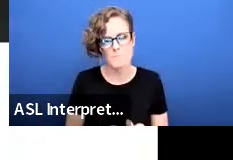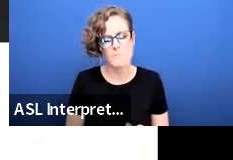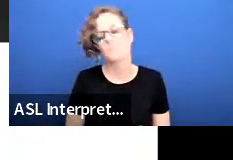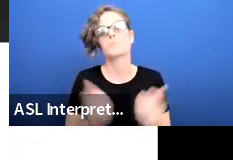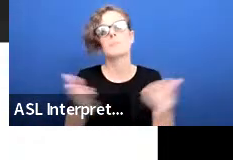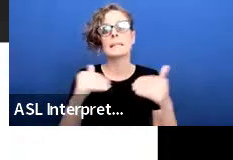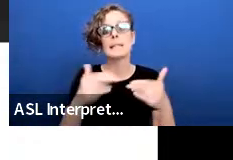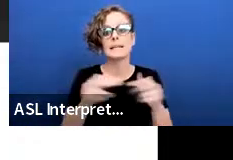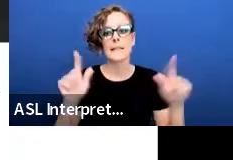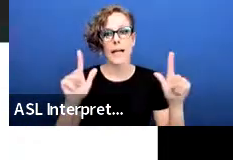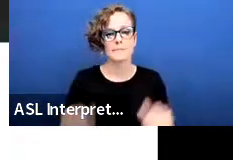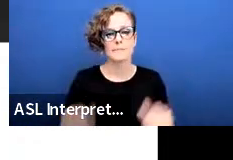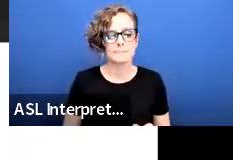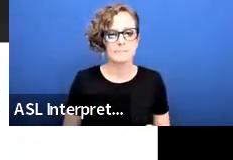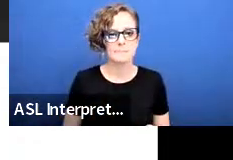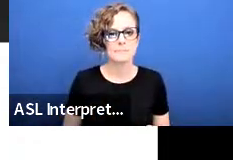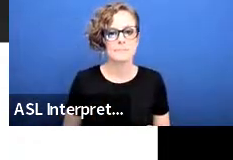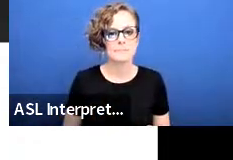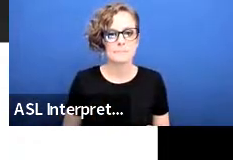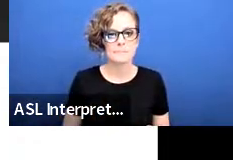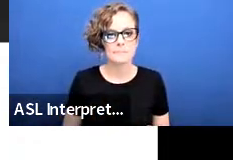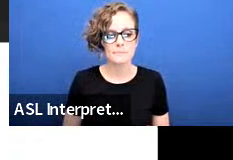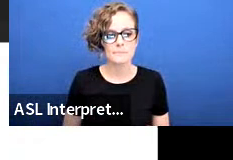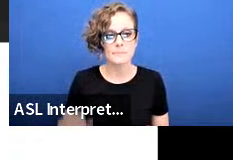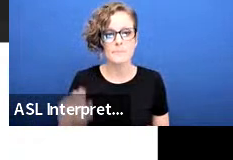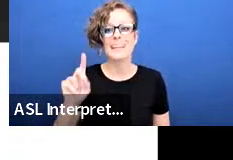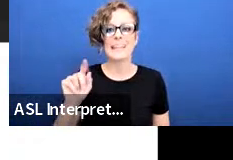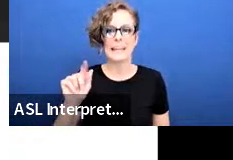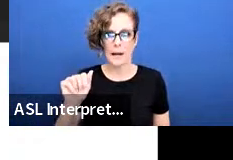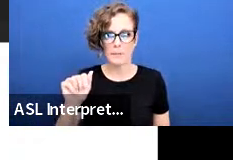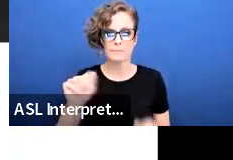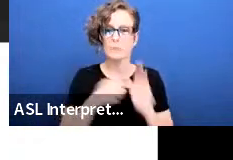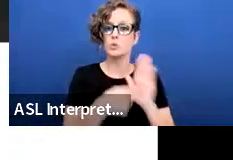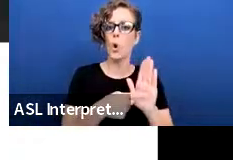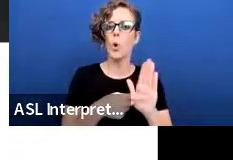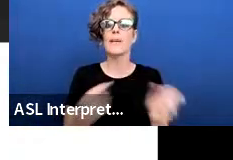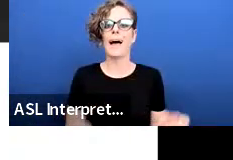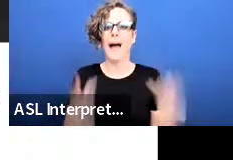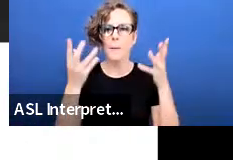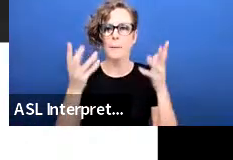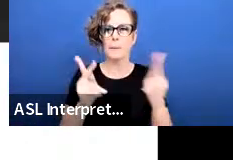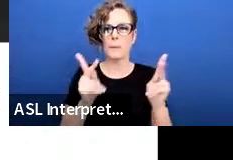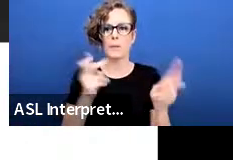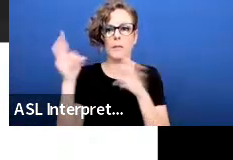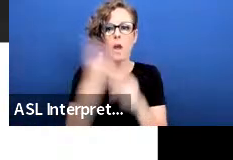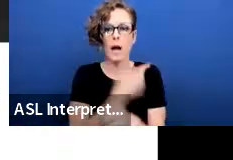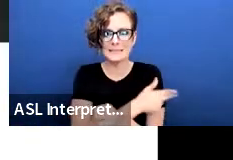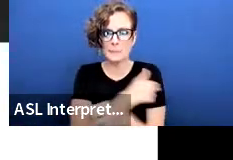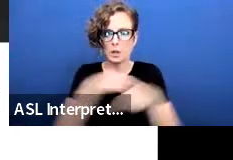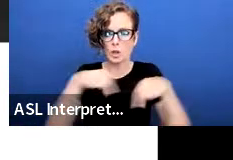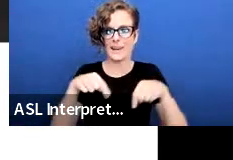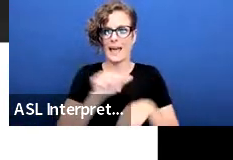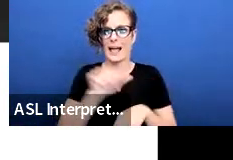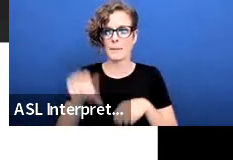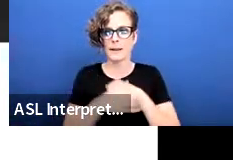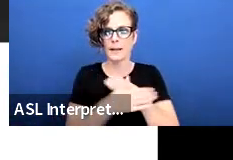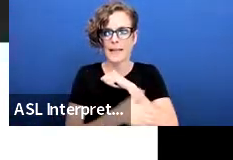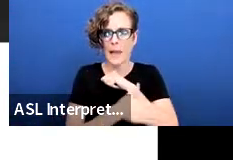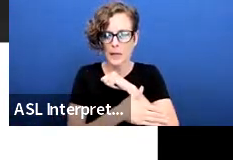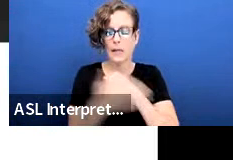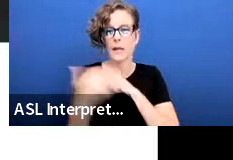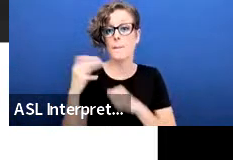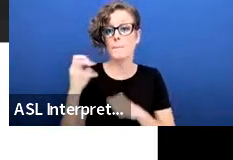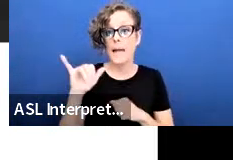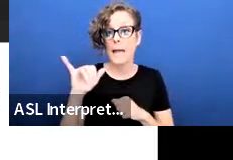As I said, data slides, change the order a bit here. This is our hospitalizations in Alameda County. Steady increase through May, peaked on